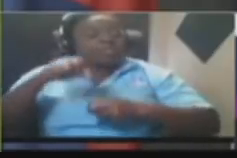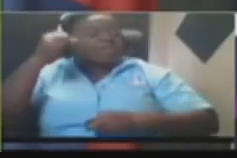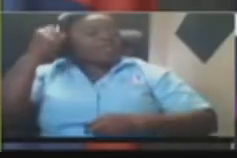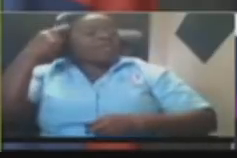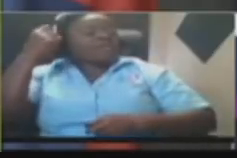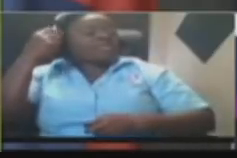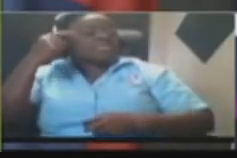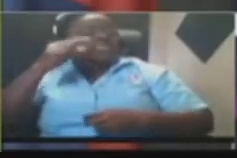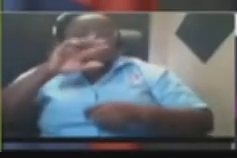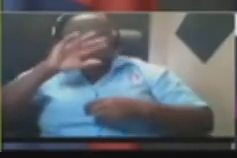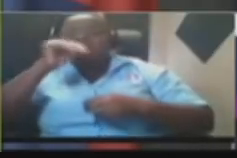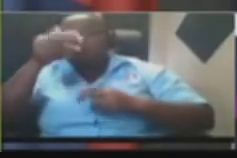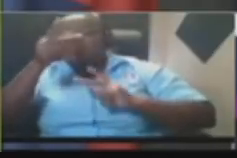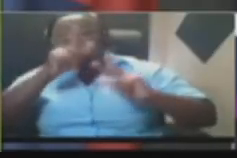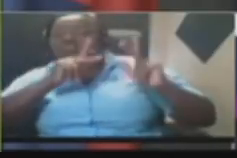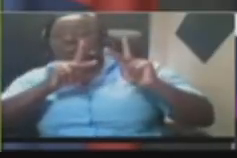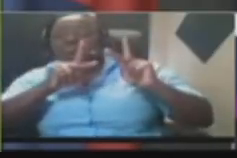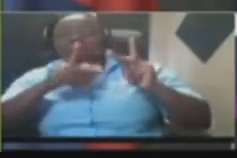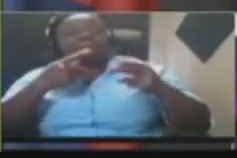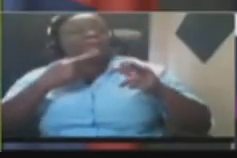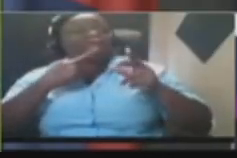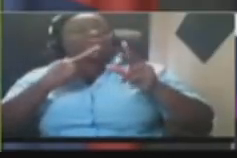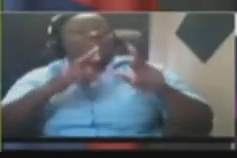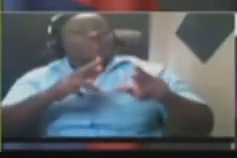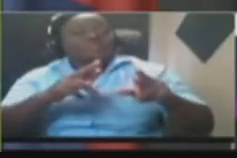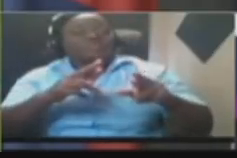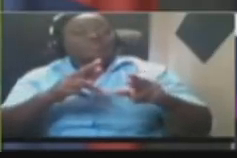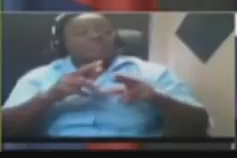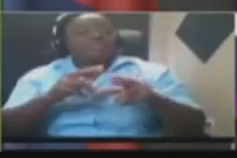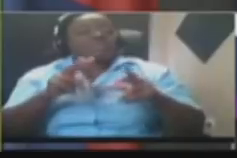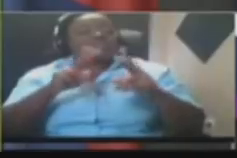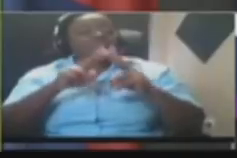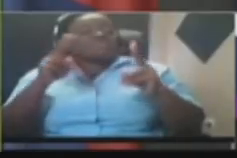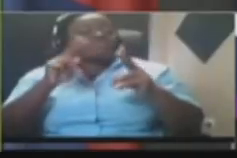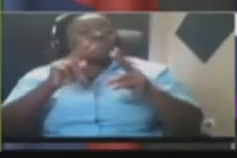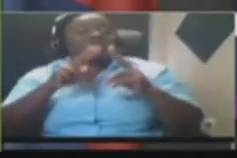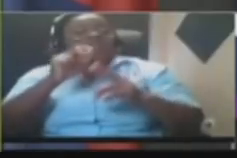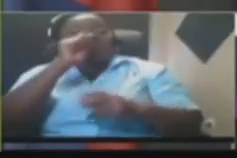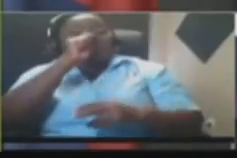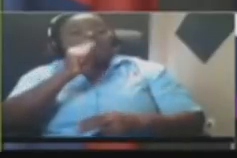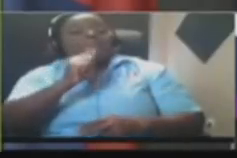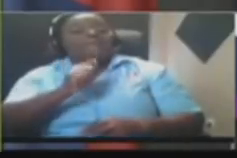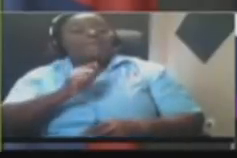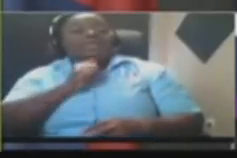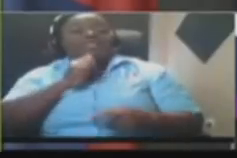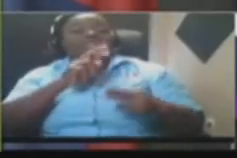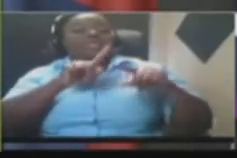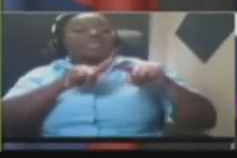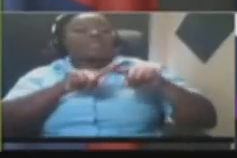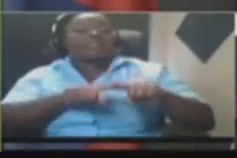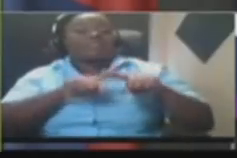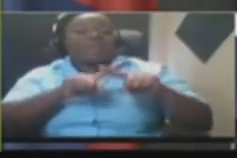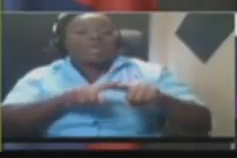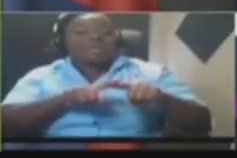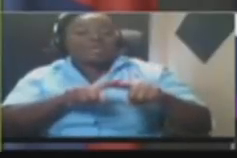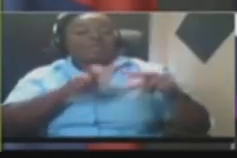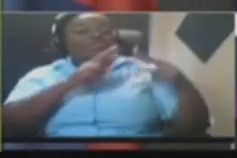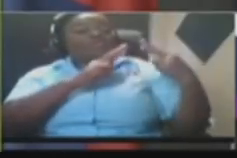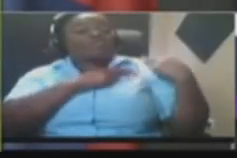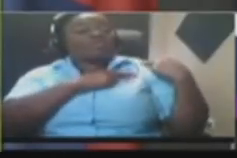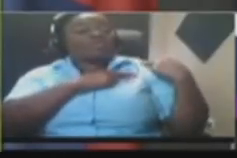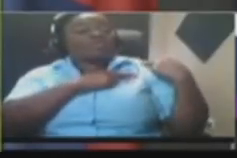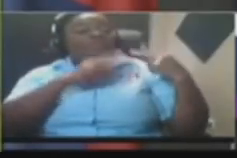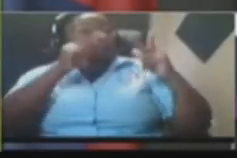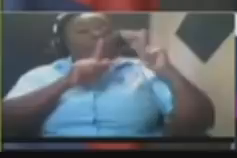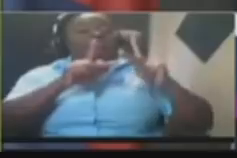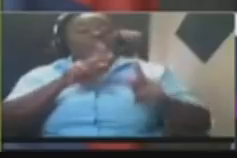and that being very personal and relying on the responsibility of the individuals who are all at risk, every single one